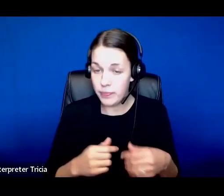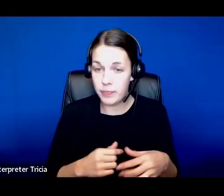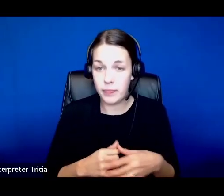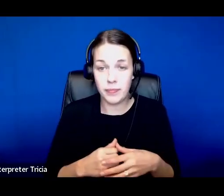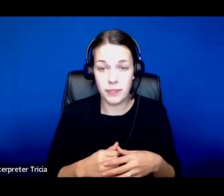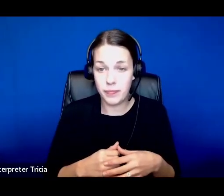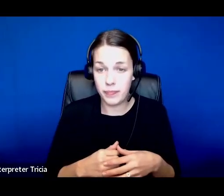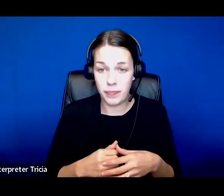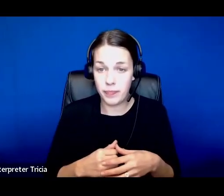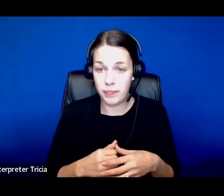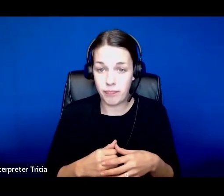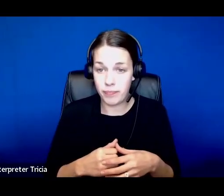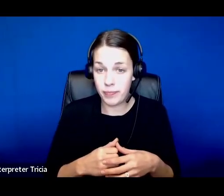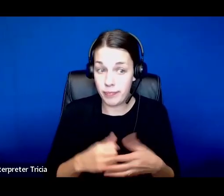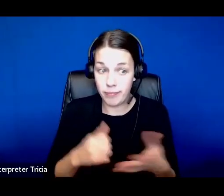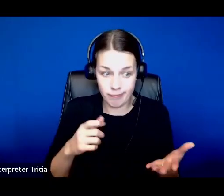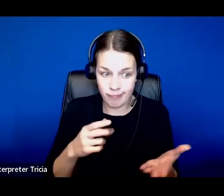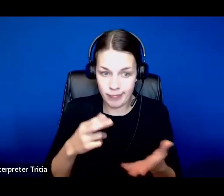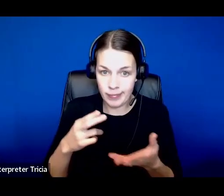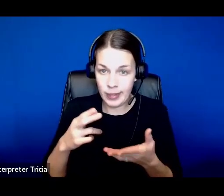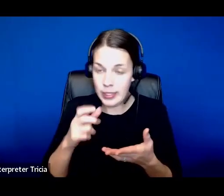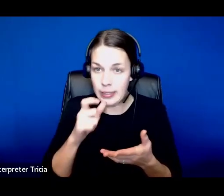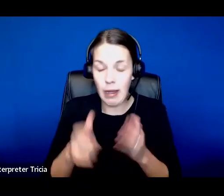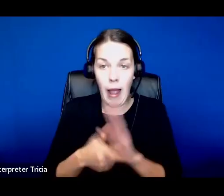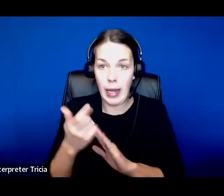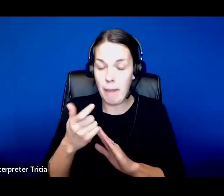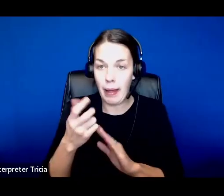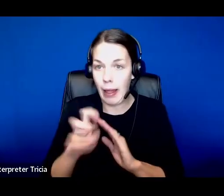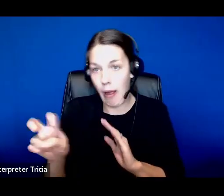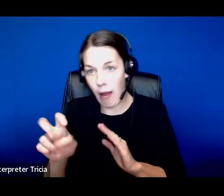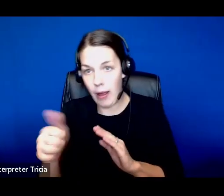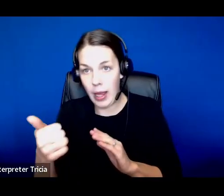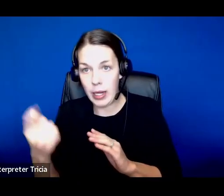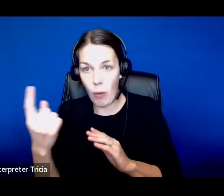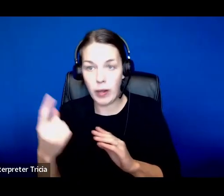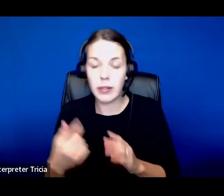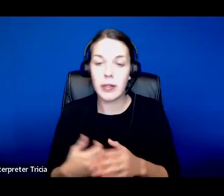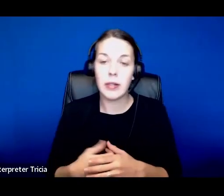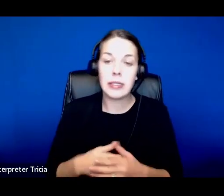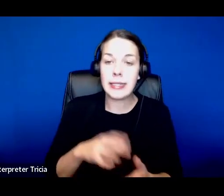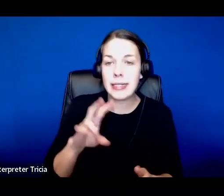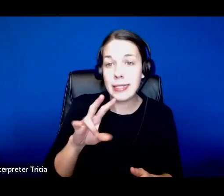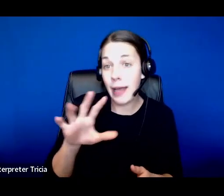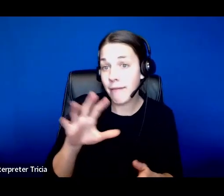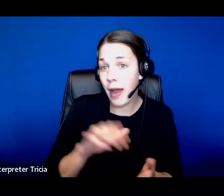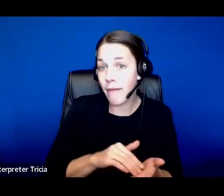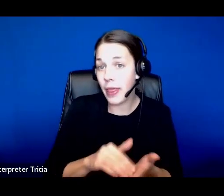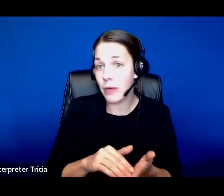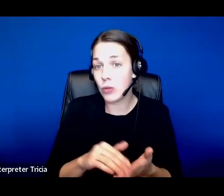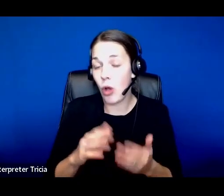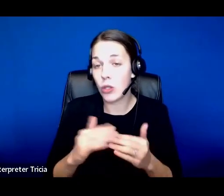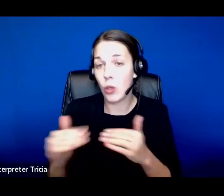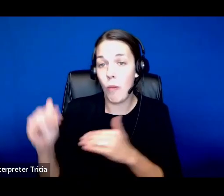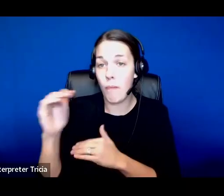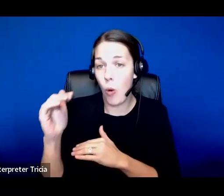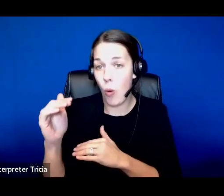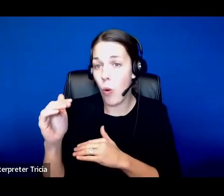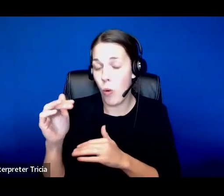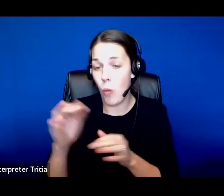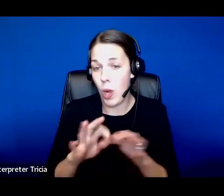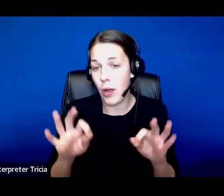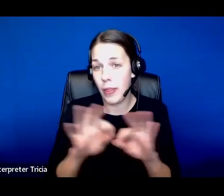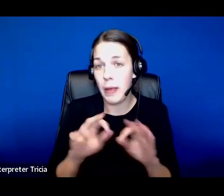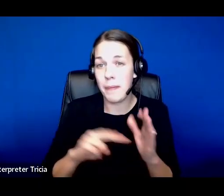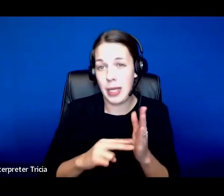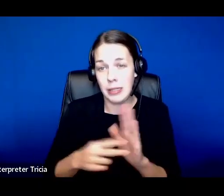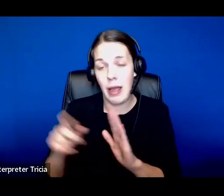that doesn't go to anybody automatically. If it's $75,000 or more, that needs to